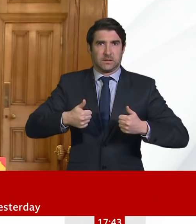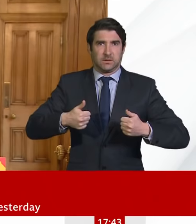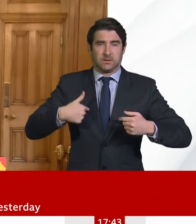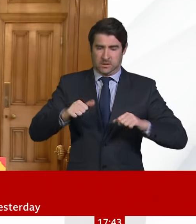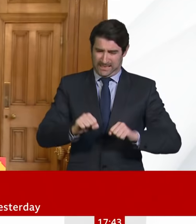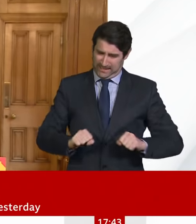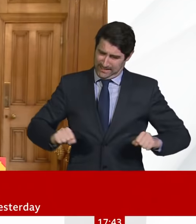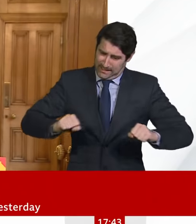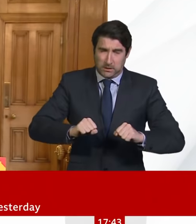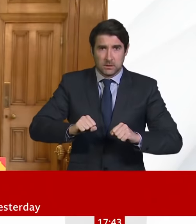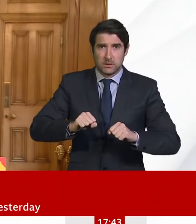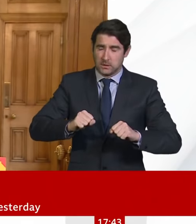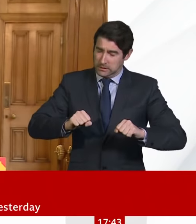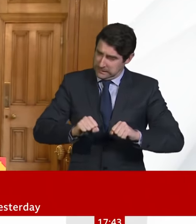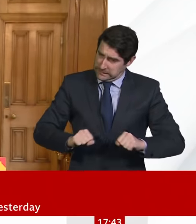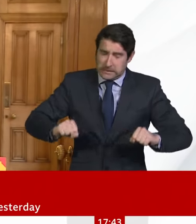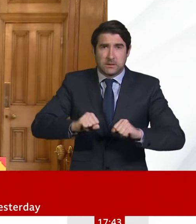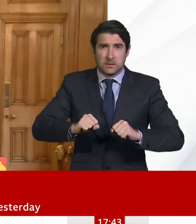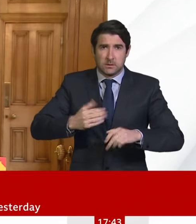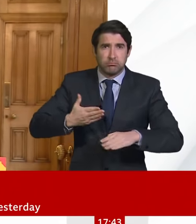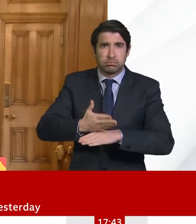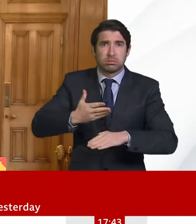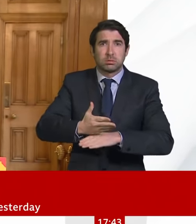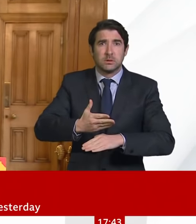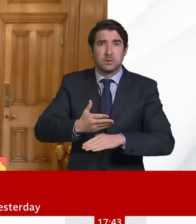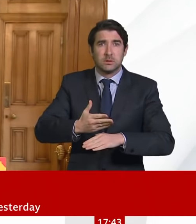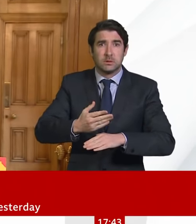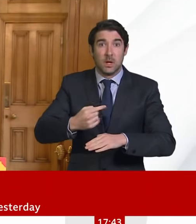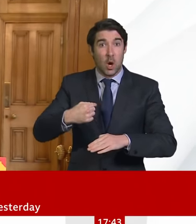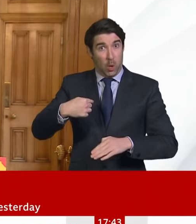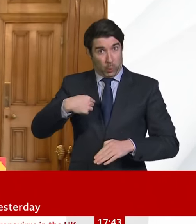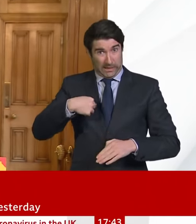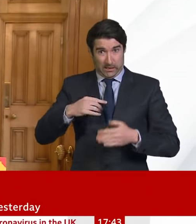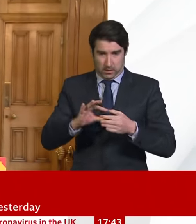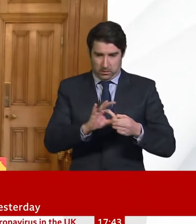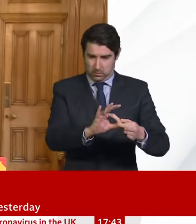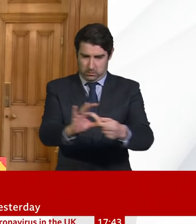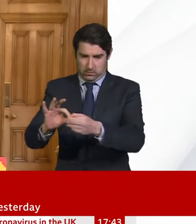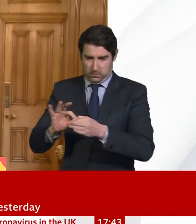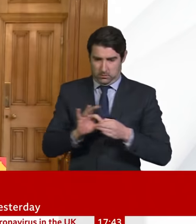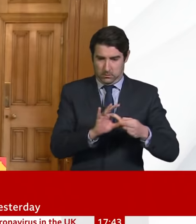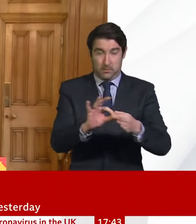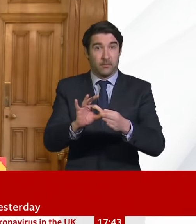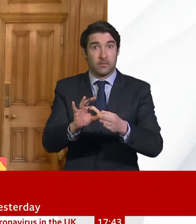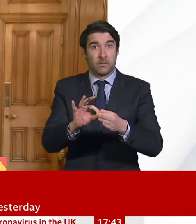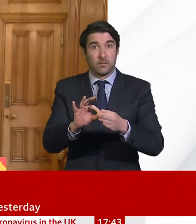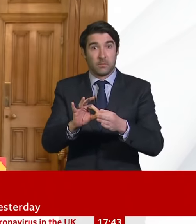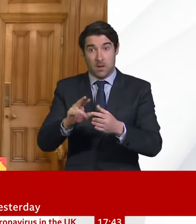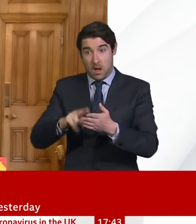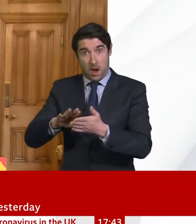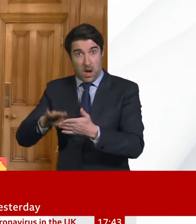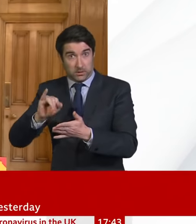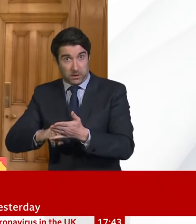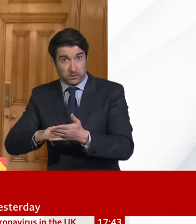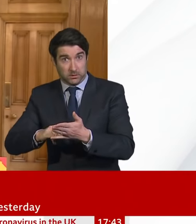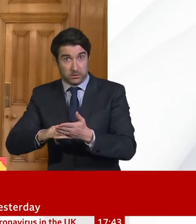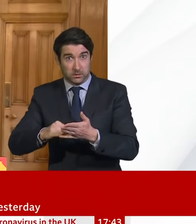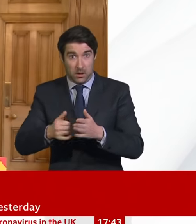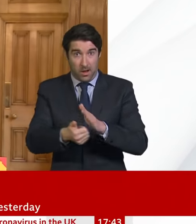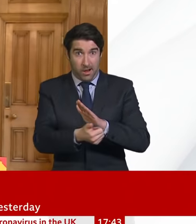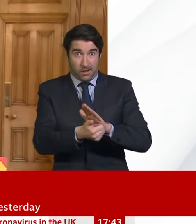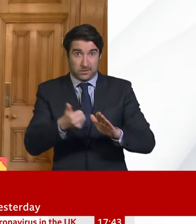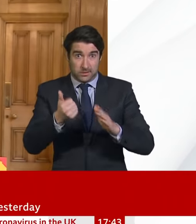best science that this country has to offer, and we'll work with our friends and allies from around the world